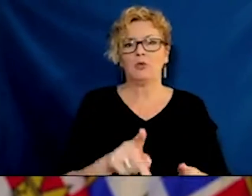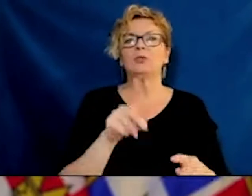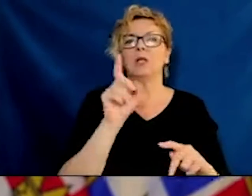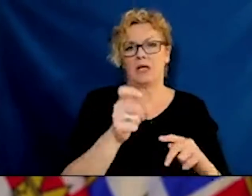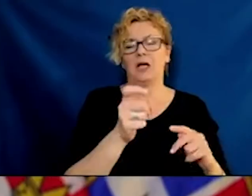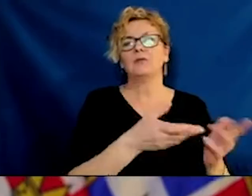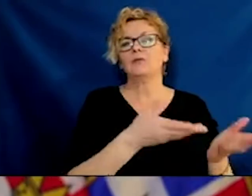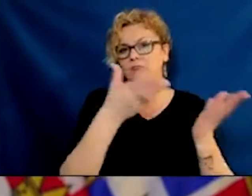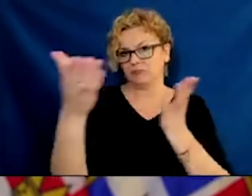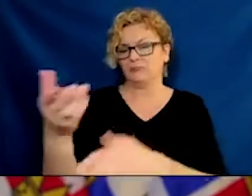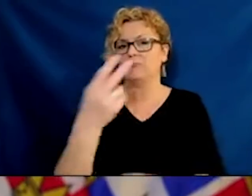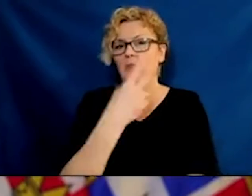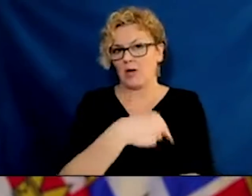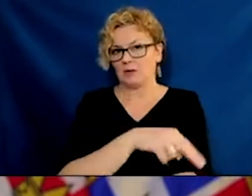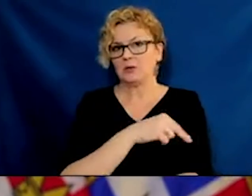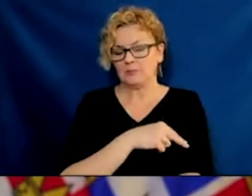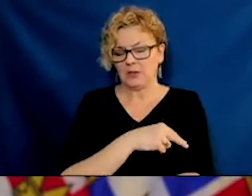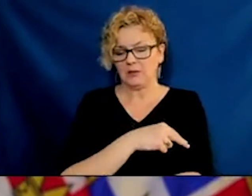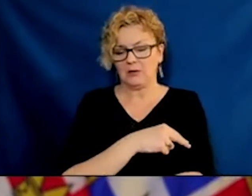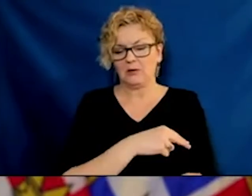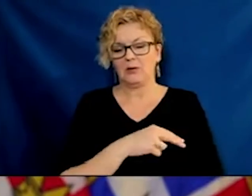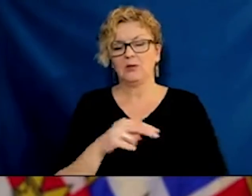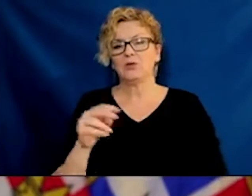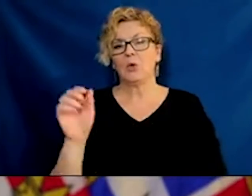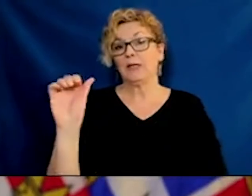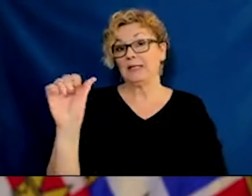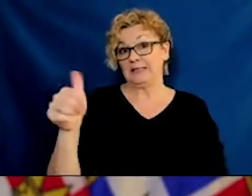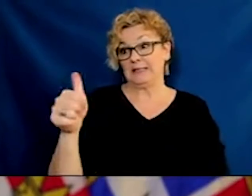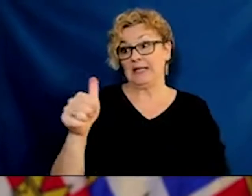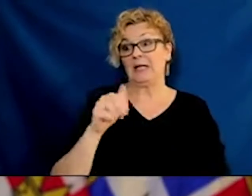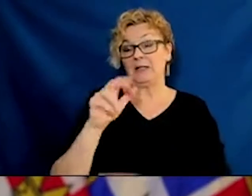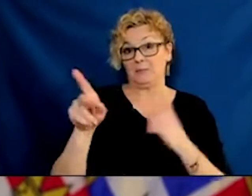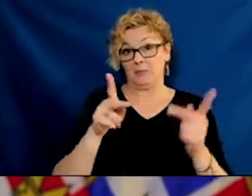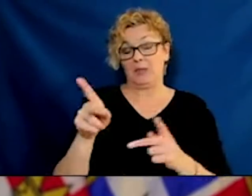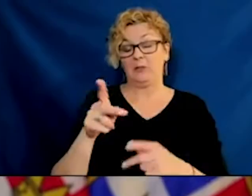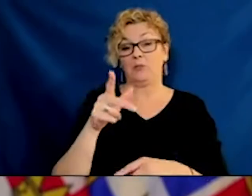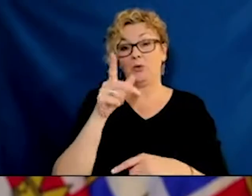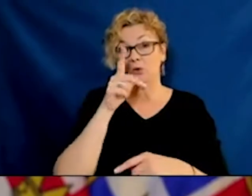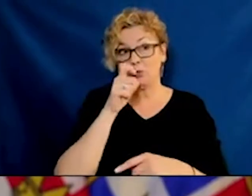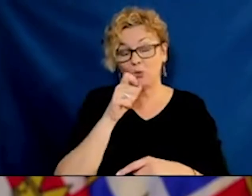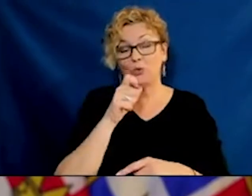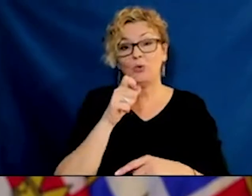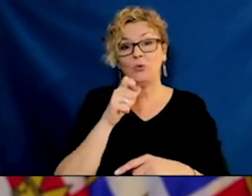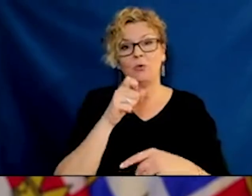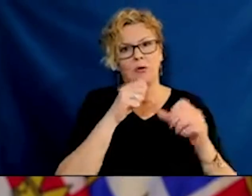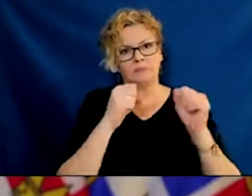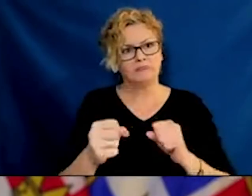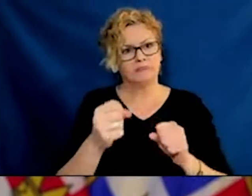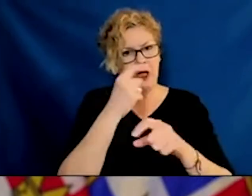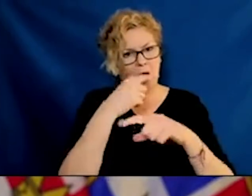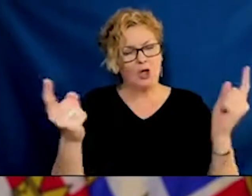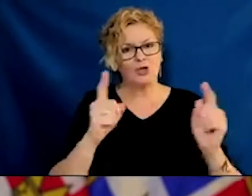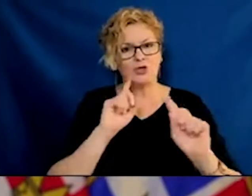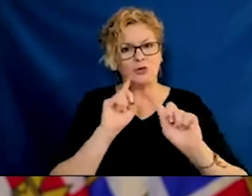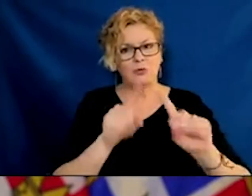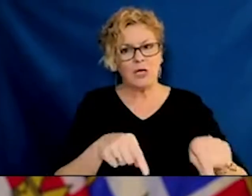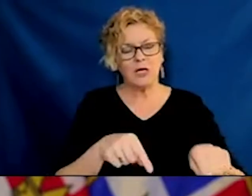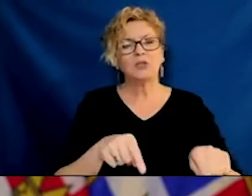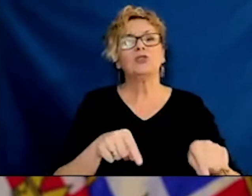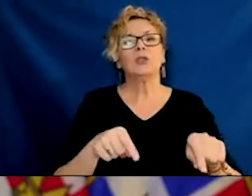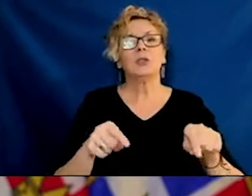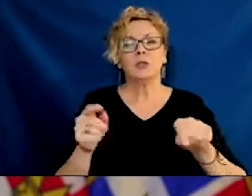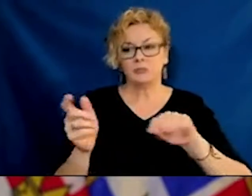out of those 10 people who had anaphylaxis, but all have recovered. In addition, we've had 16